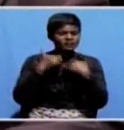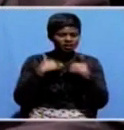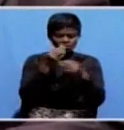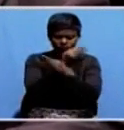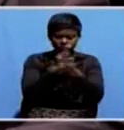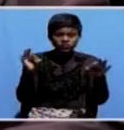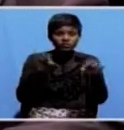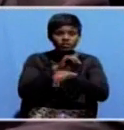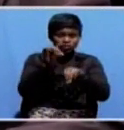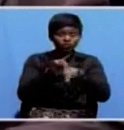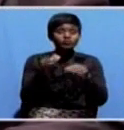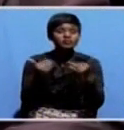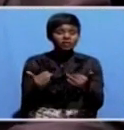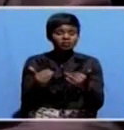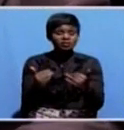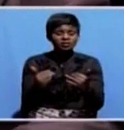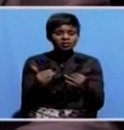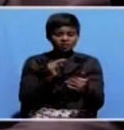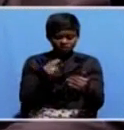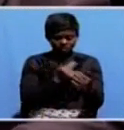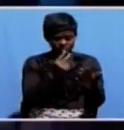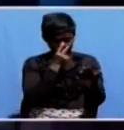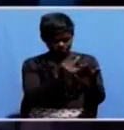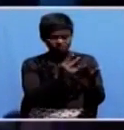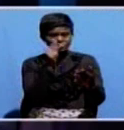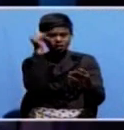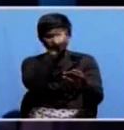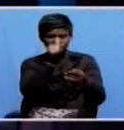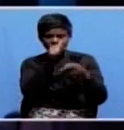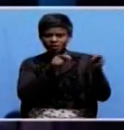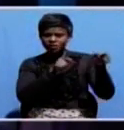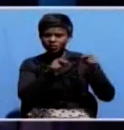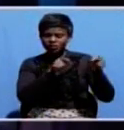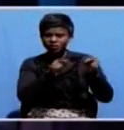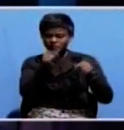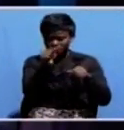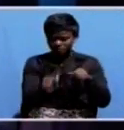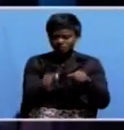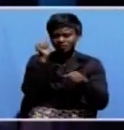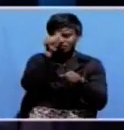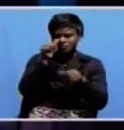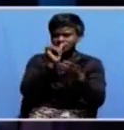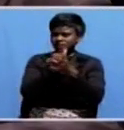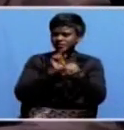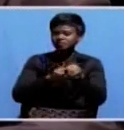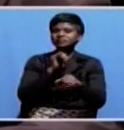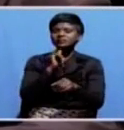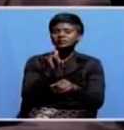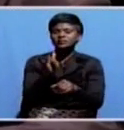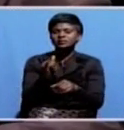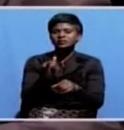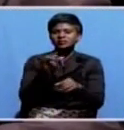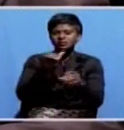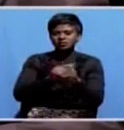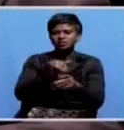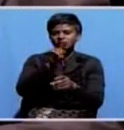now. But we had not seen African rule in Southern Africa at that time. 1960,